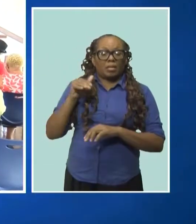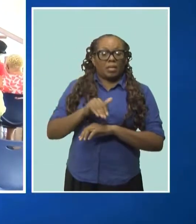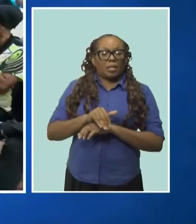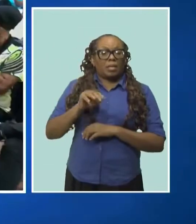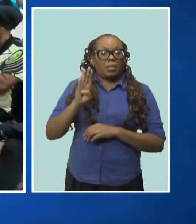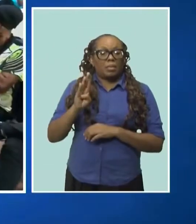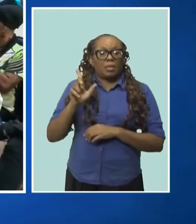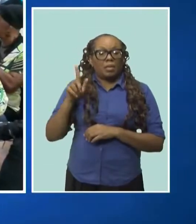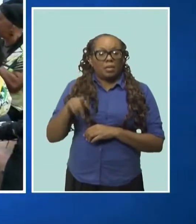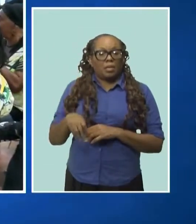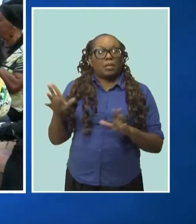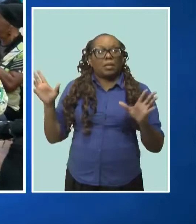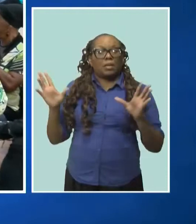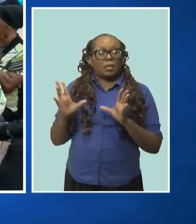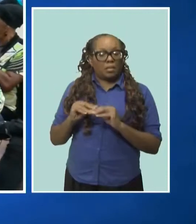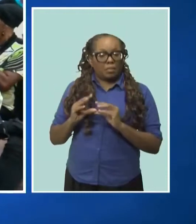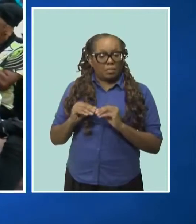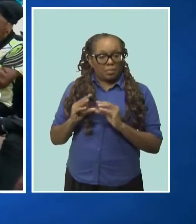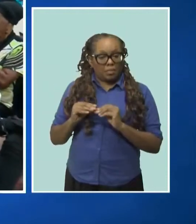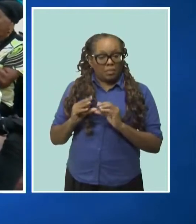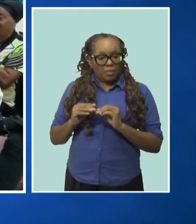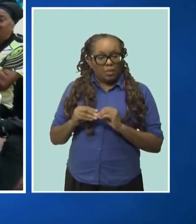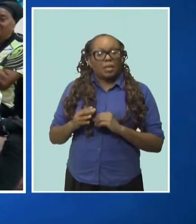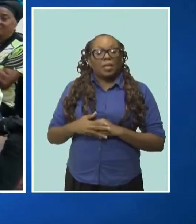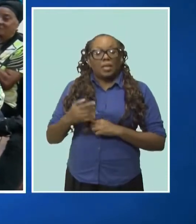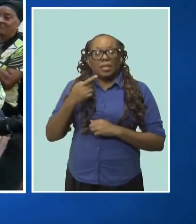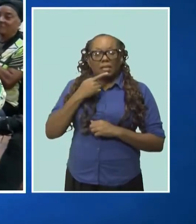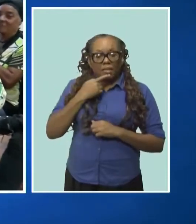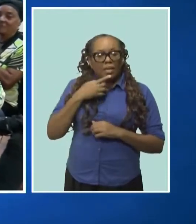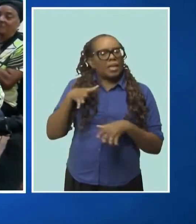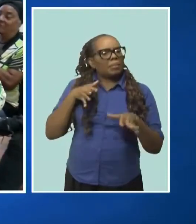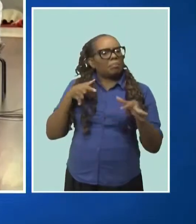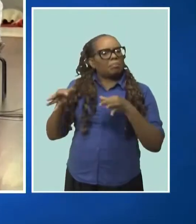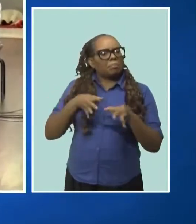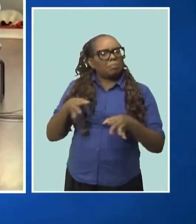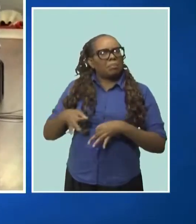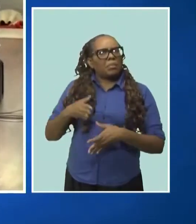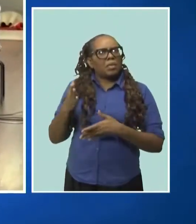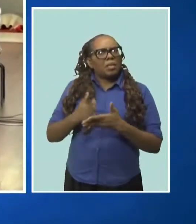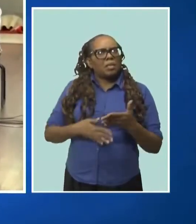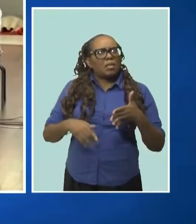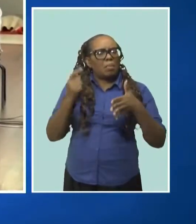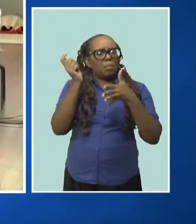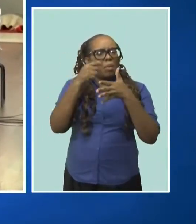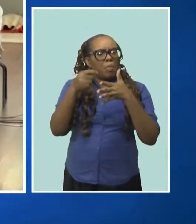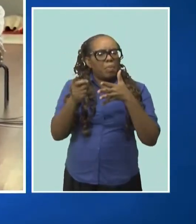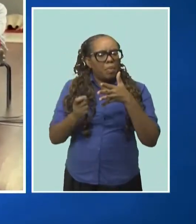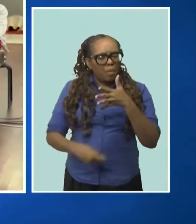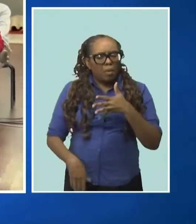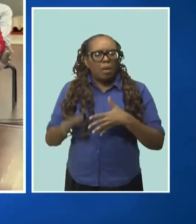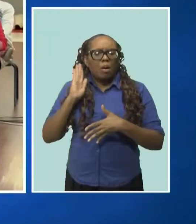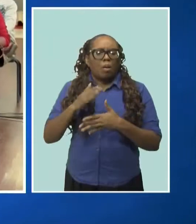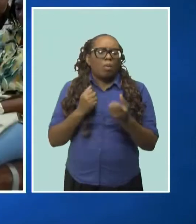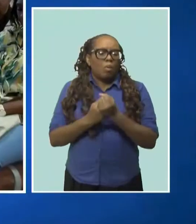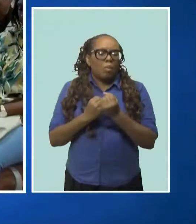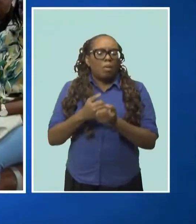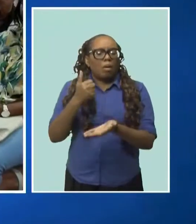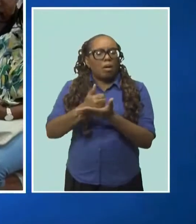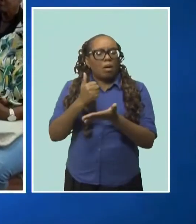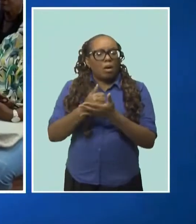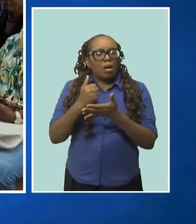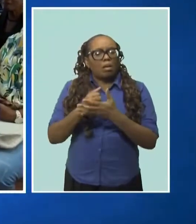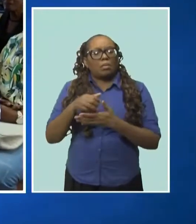James Joint Branch meeting at Queen's College, Mr. Hinkson explained some of the measures will alleviate some of the financial pressures people